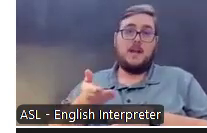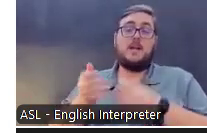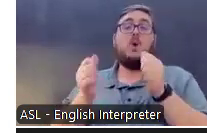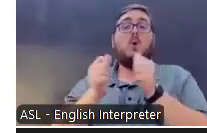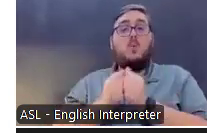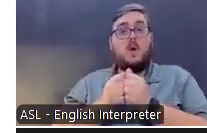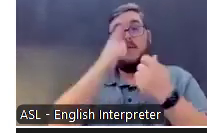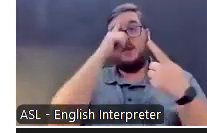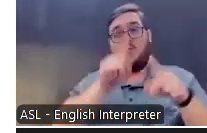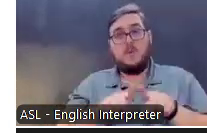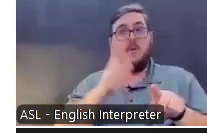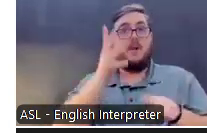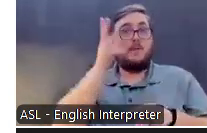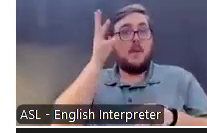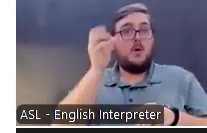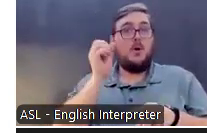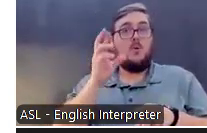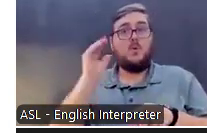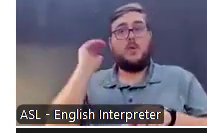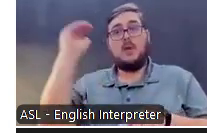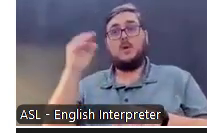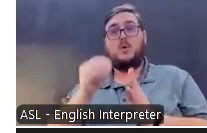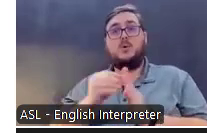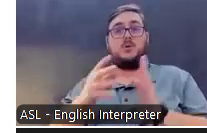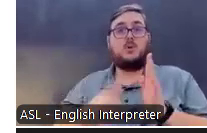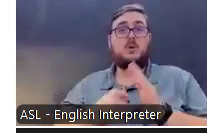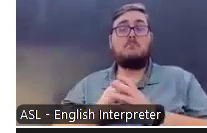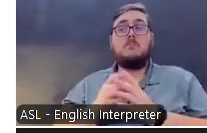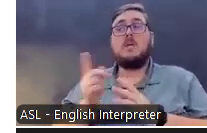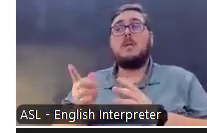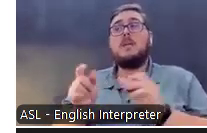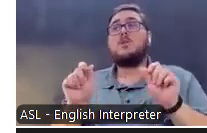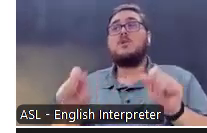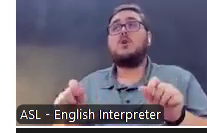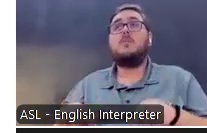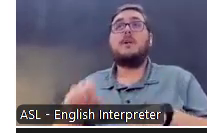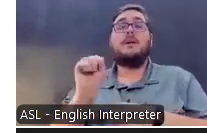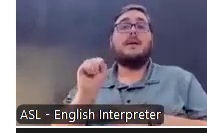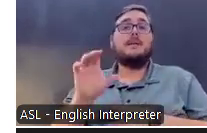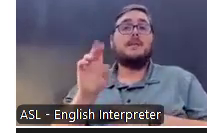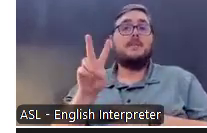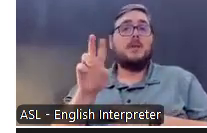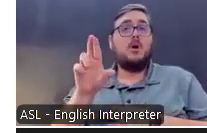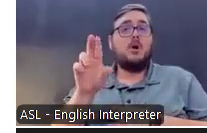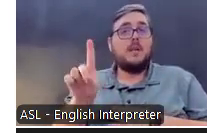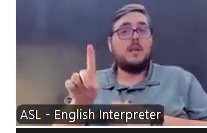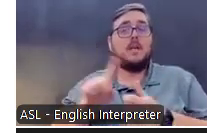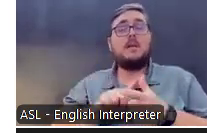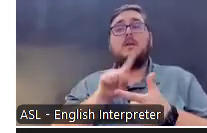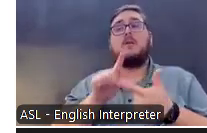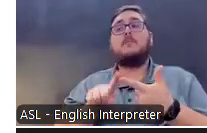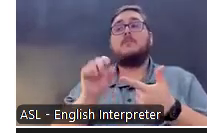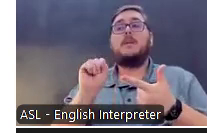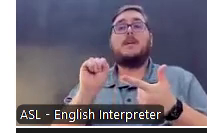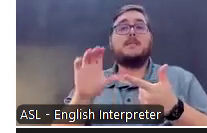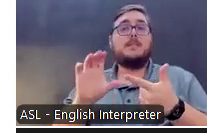adult student. This could be agencies like South Carolina Vocational Rehabilitation Department or South Carolina Commission